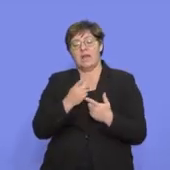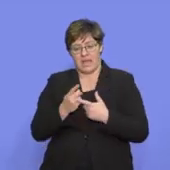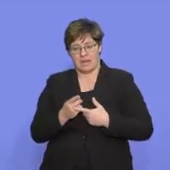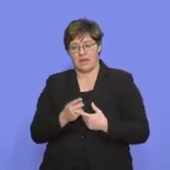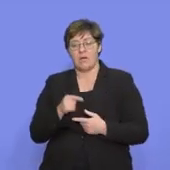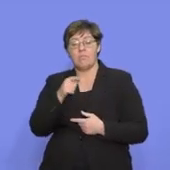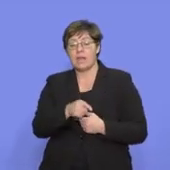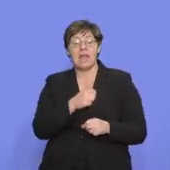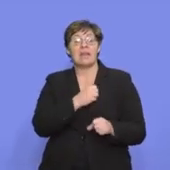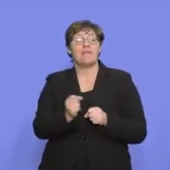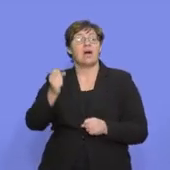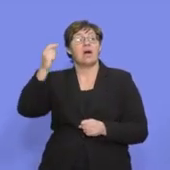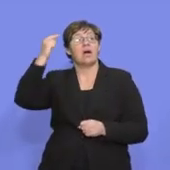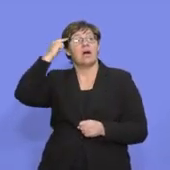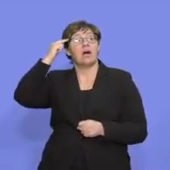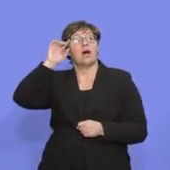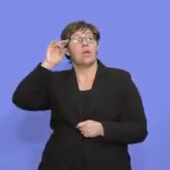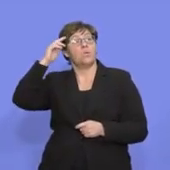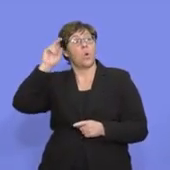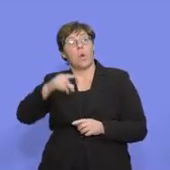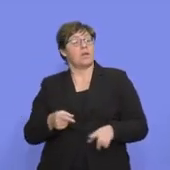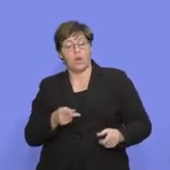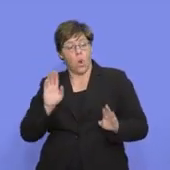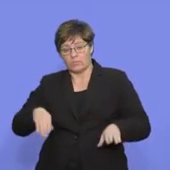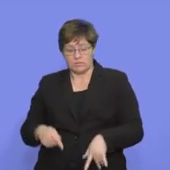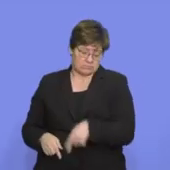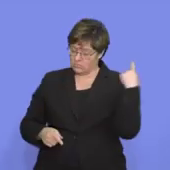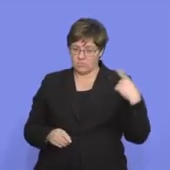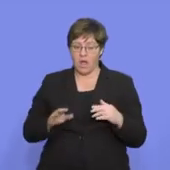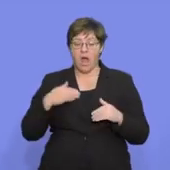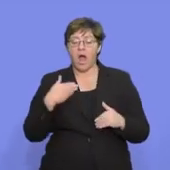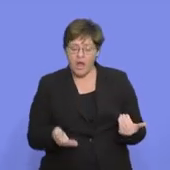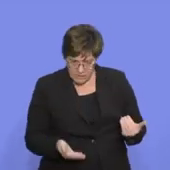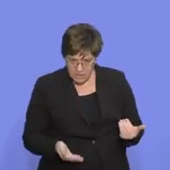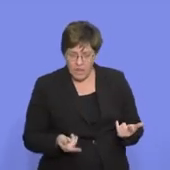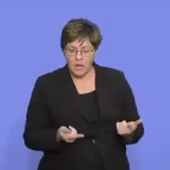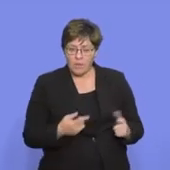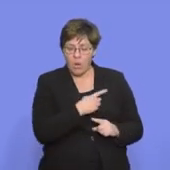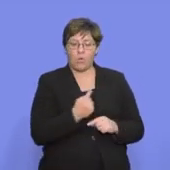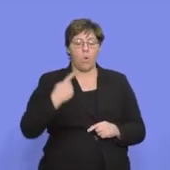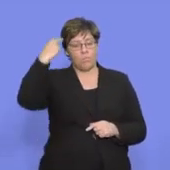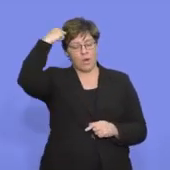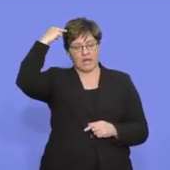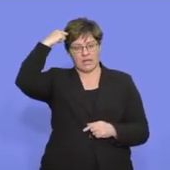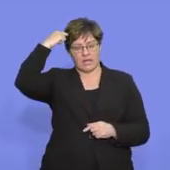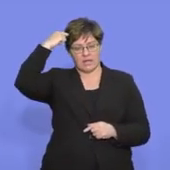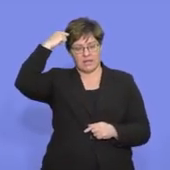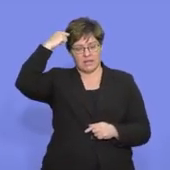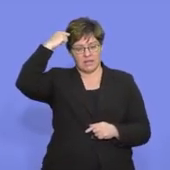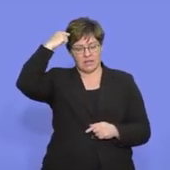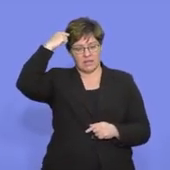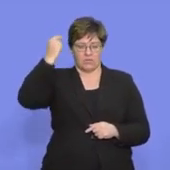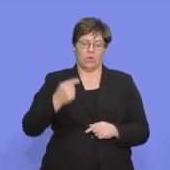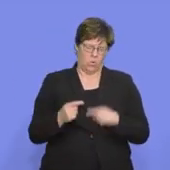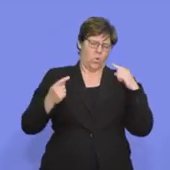without you ever even knowing. After that, the signal will also go to the brain, but your brain is a bit further up, and you